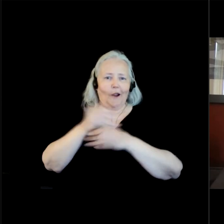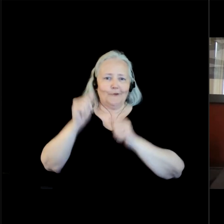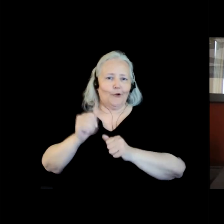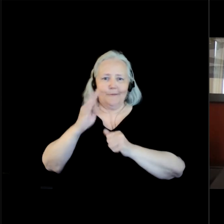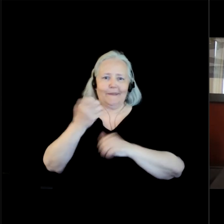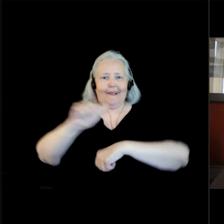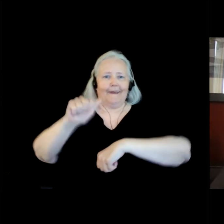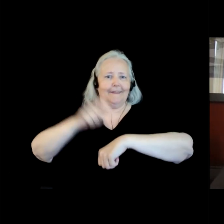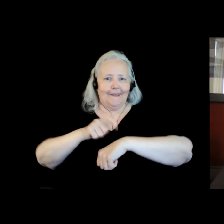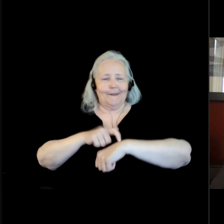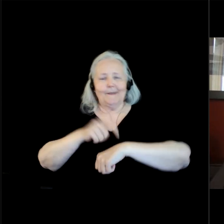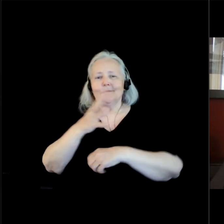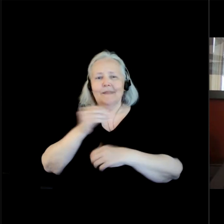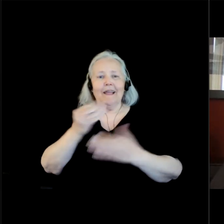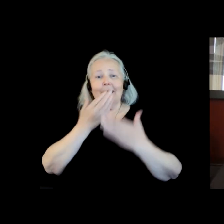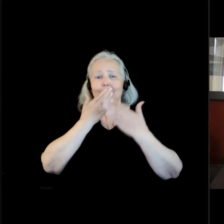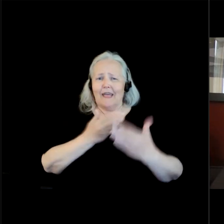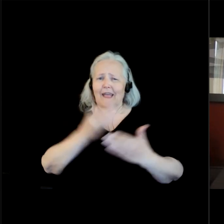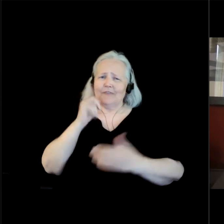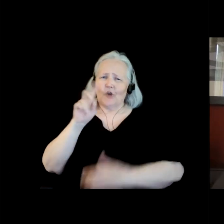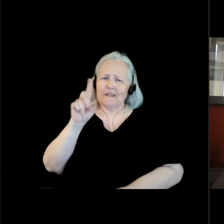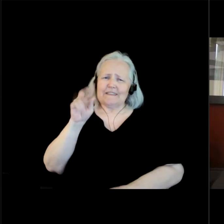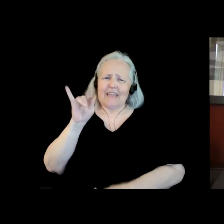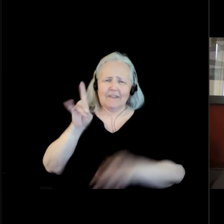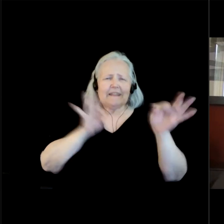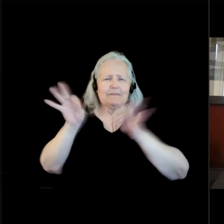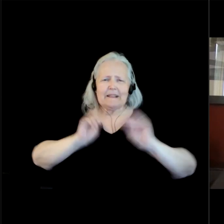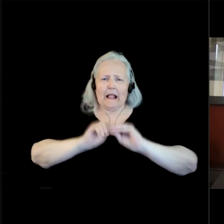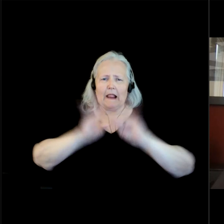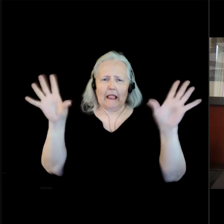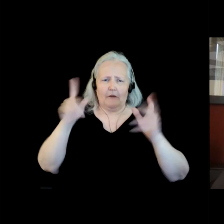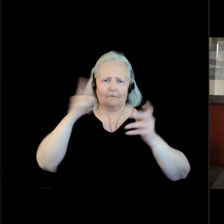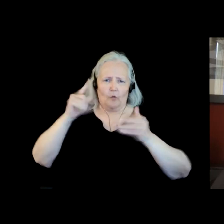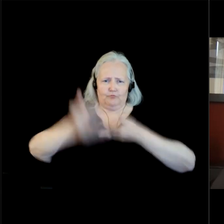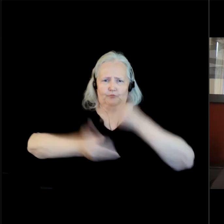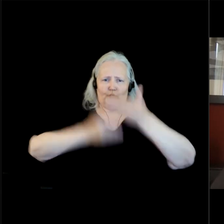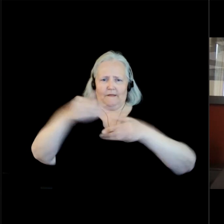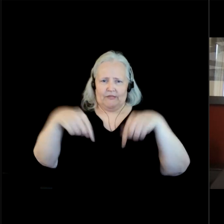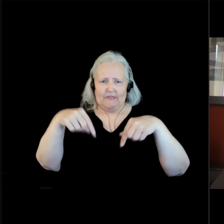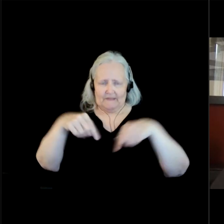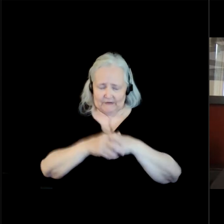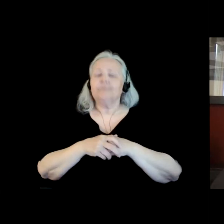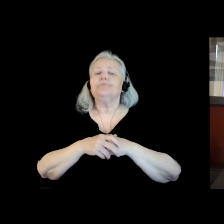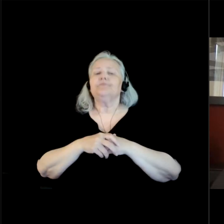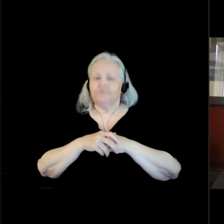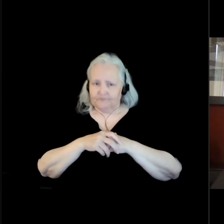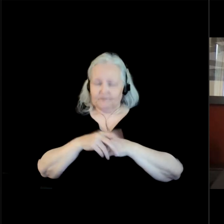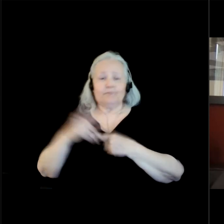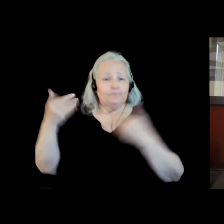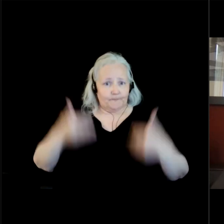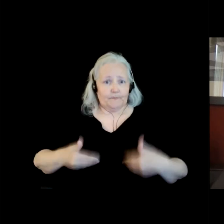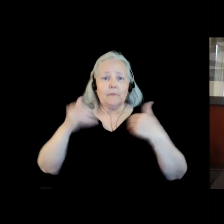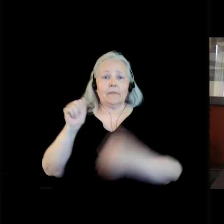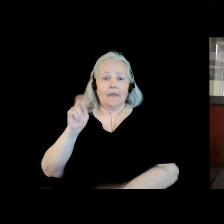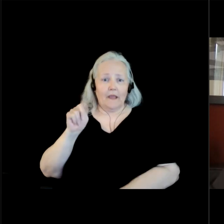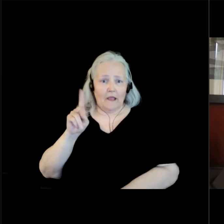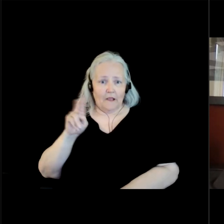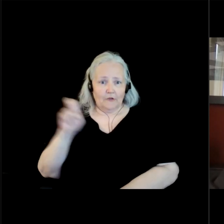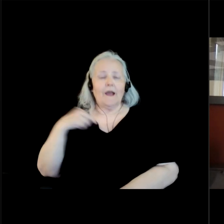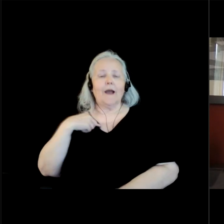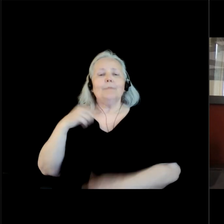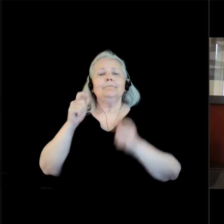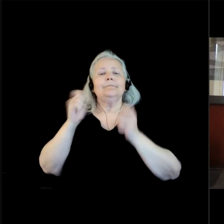David, for that clear explanation about how this webinar will work. As David had said, I am Andries Coetzee. I'm the editor of Language and